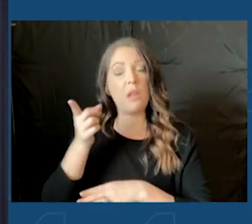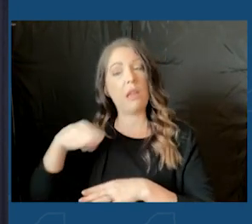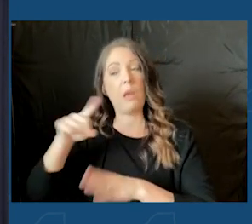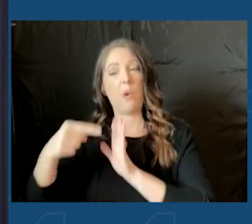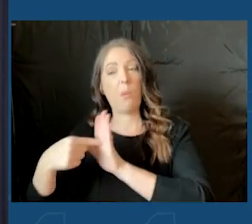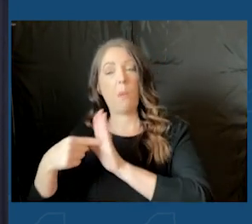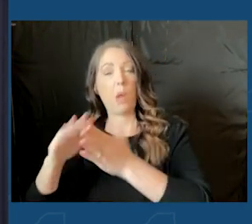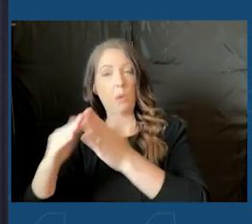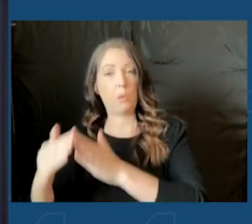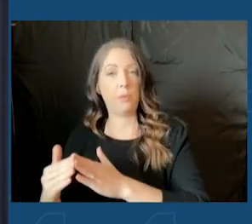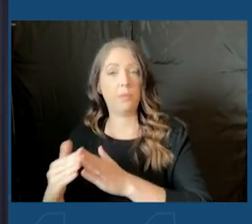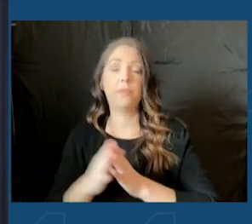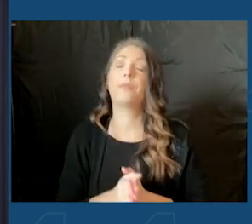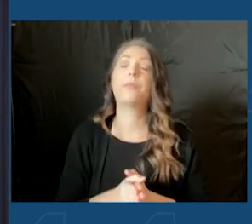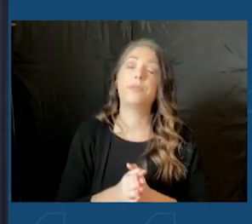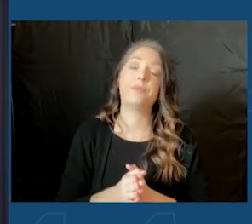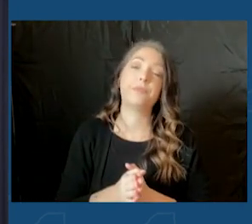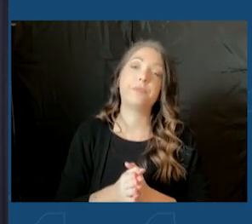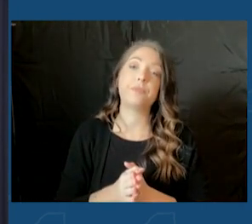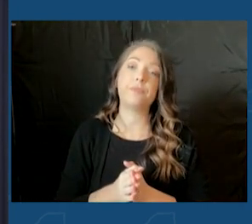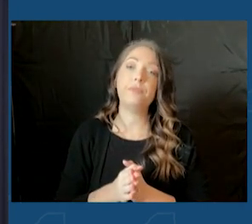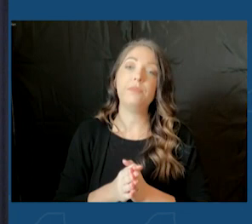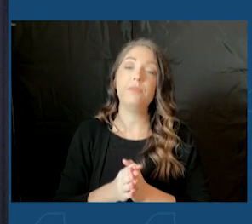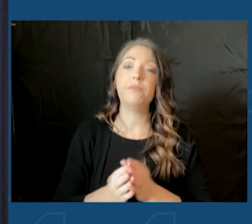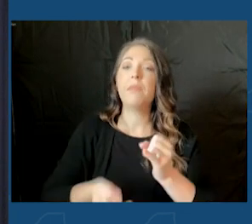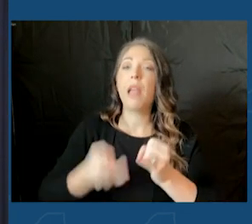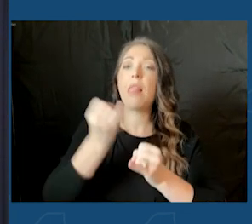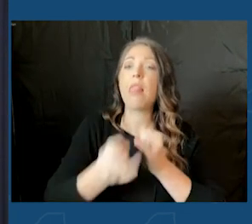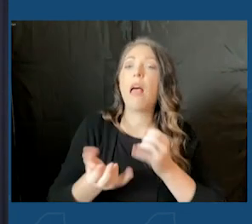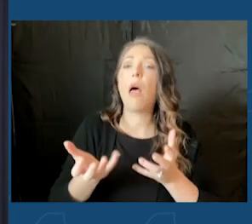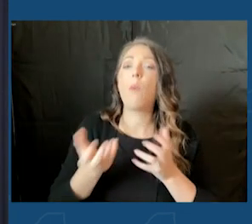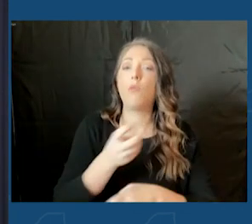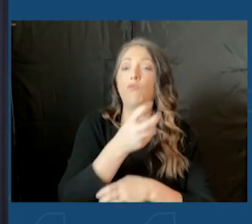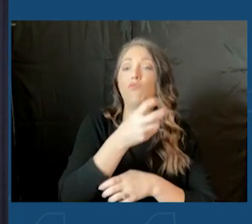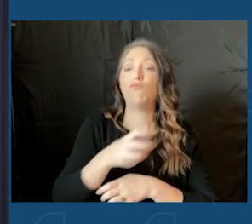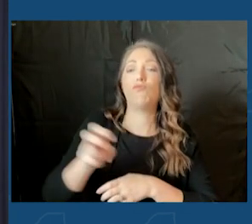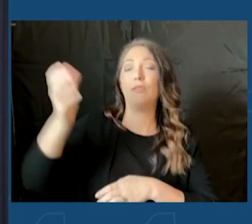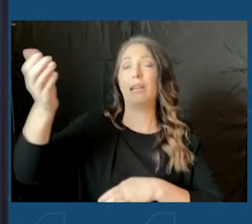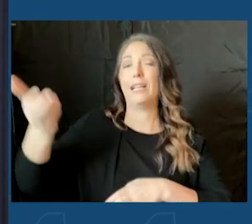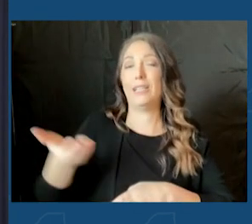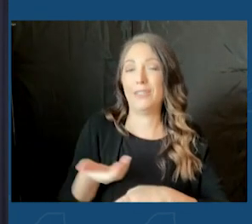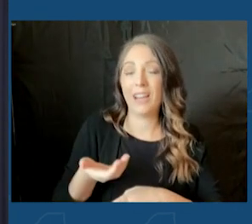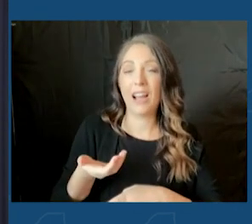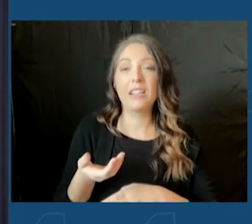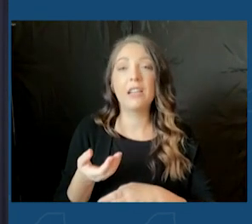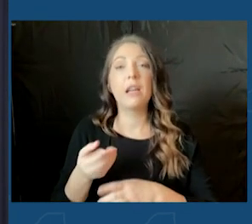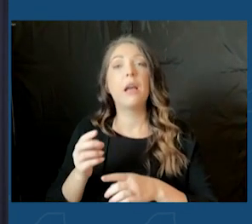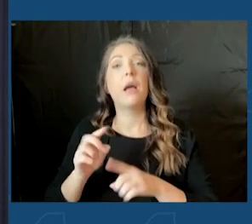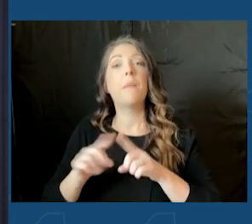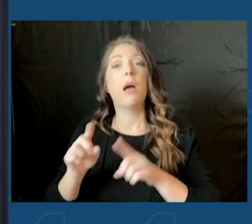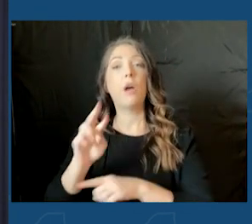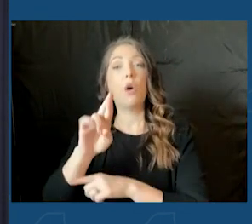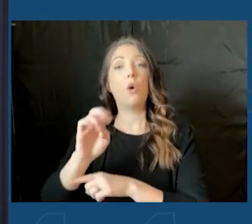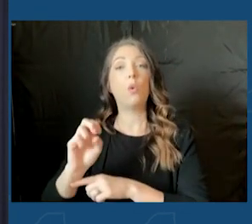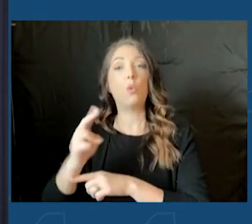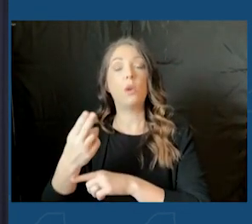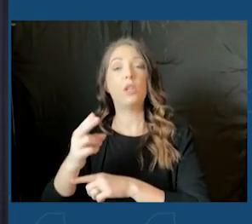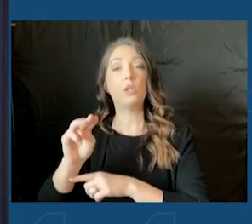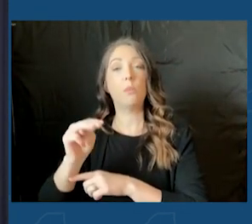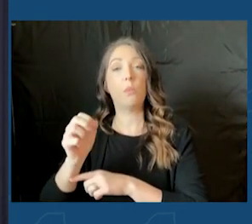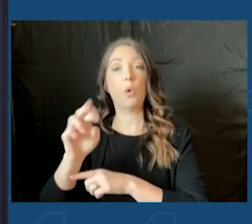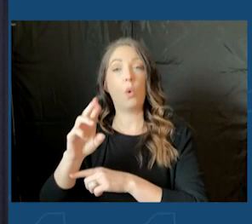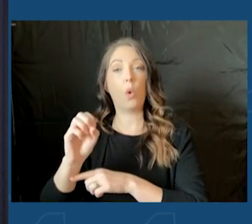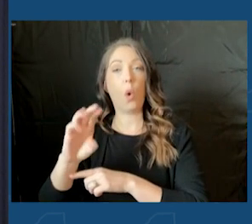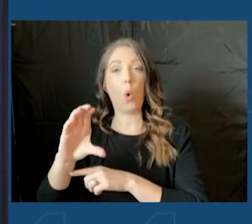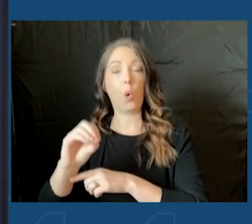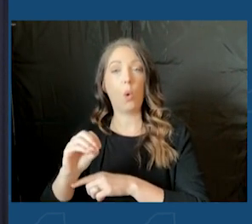And lastly, you know, I want to segue into an introduction here, but Rich Marocco and the Hotel